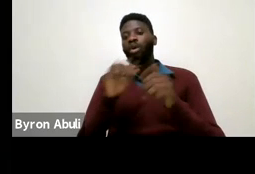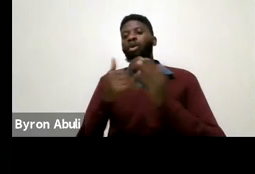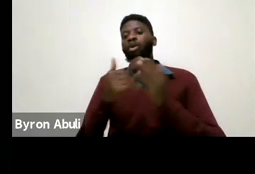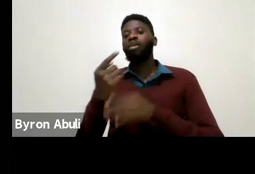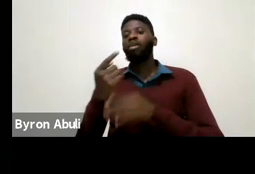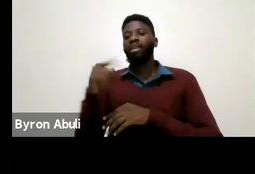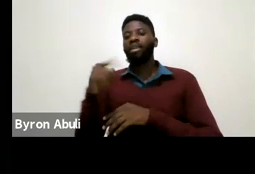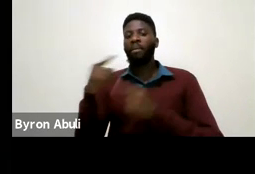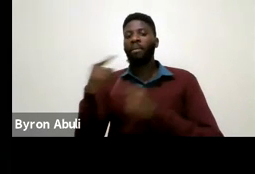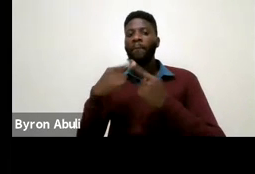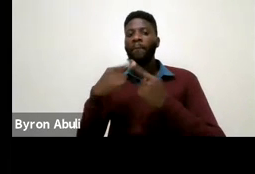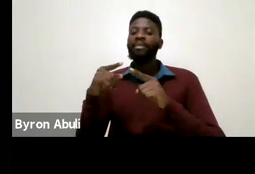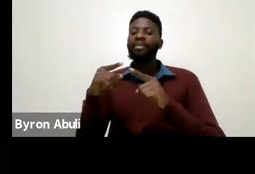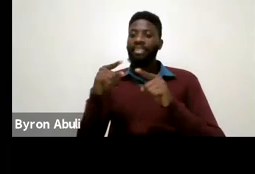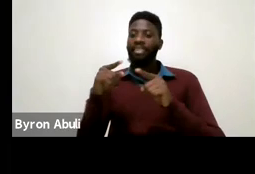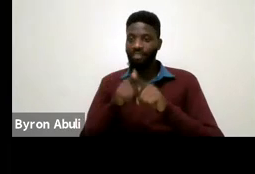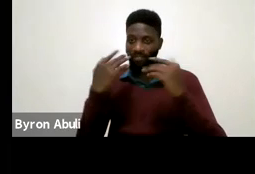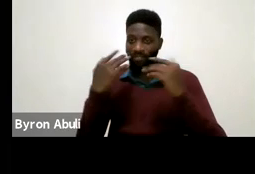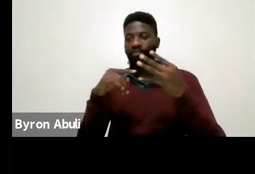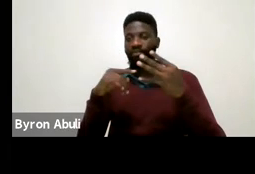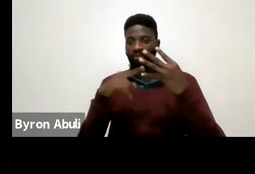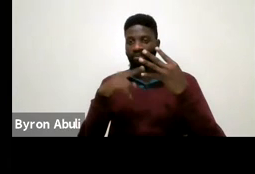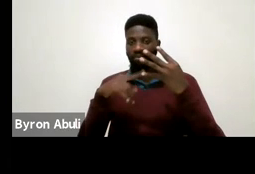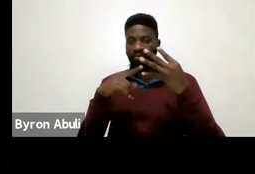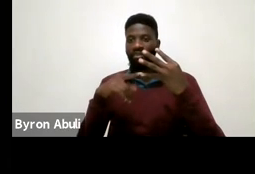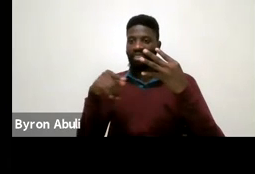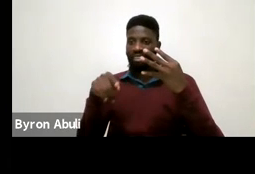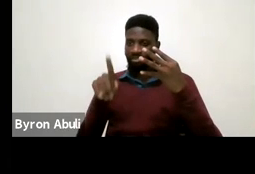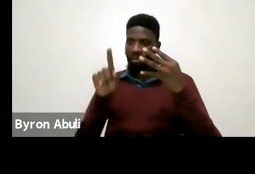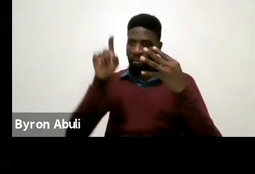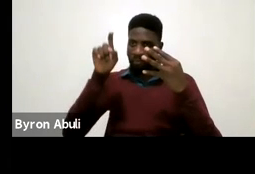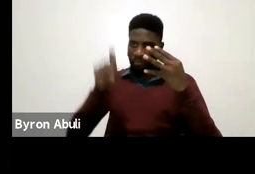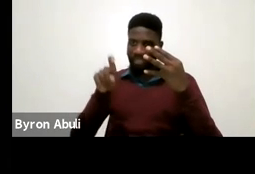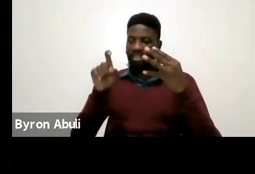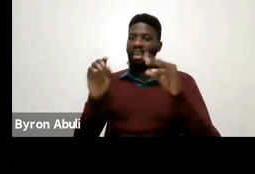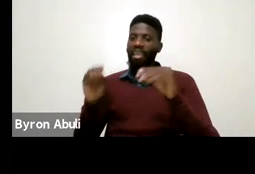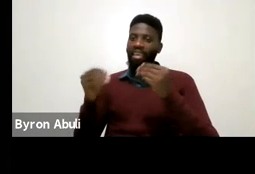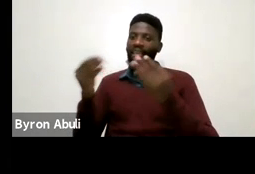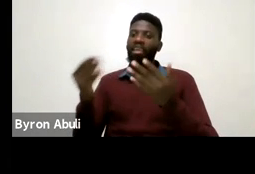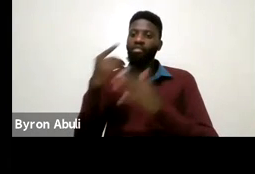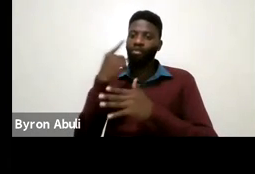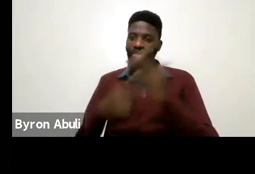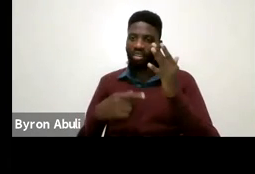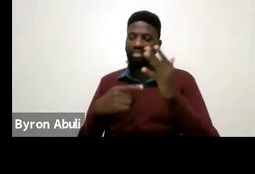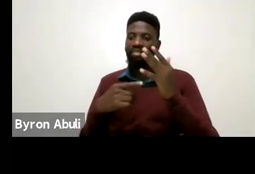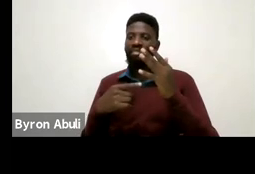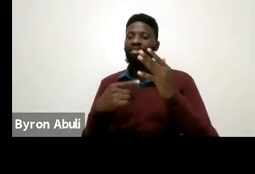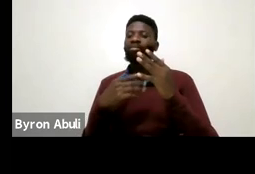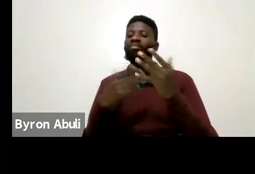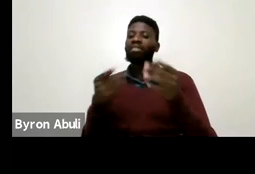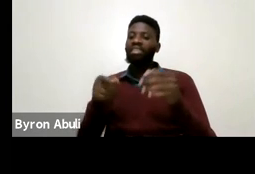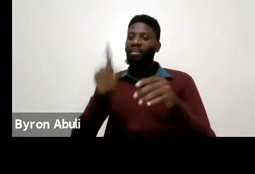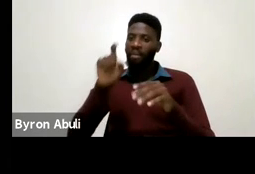want to give? For you to be what you want to be and to do what you want to do and to have what you want to have, what must you